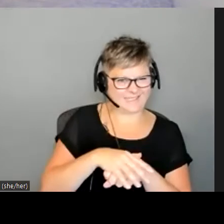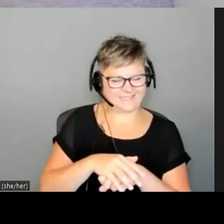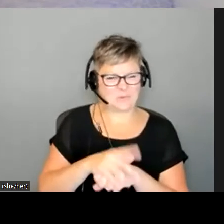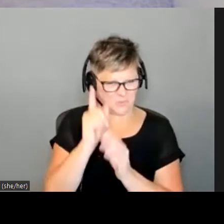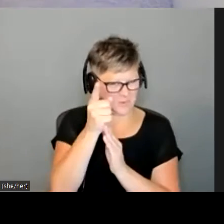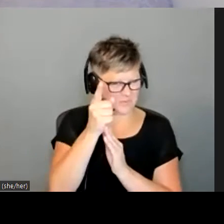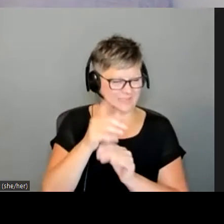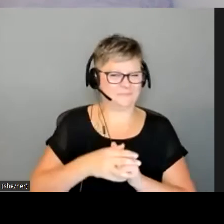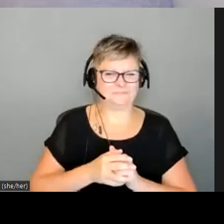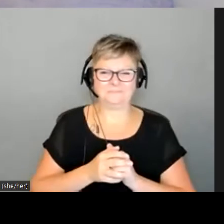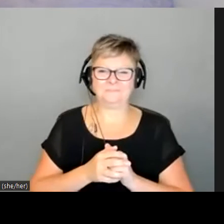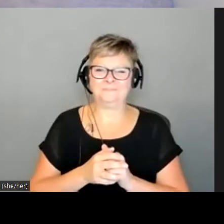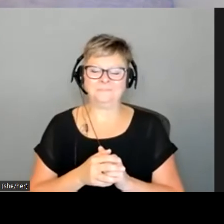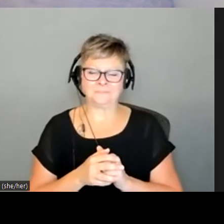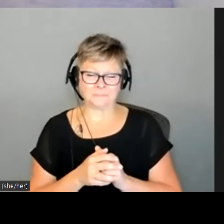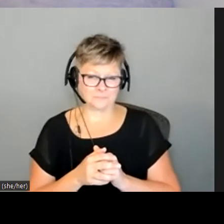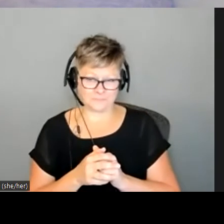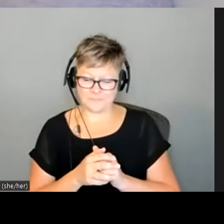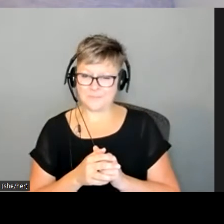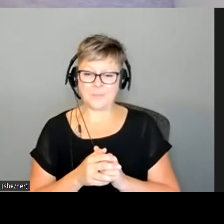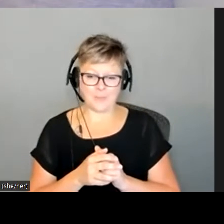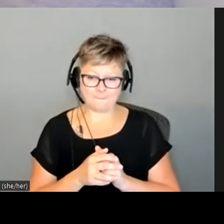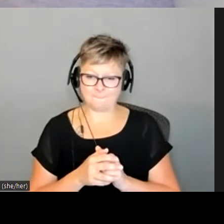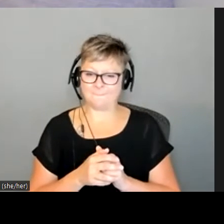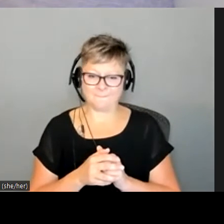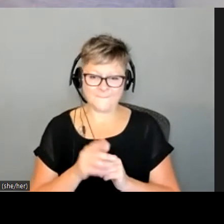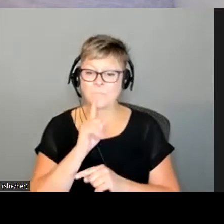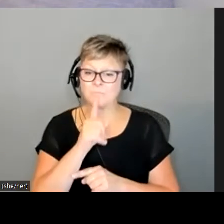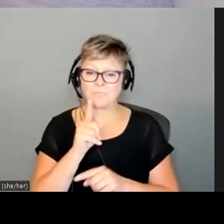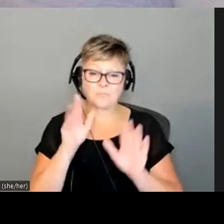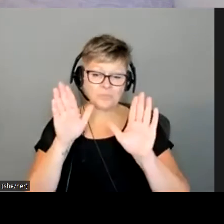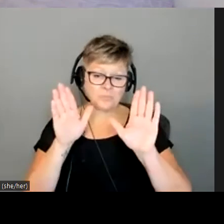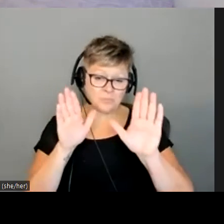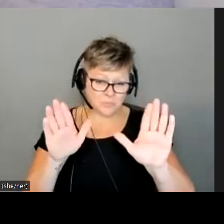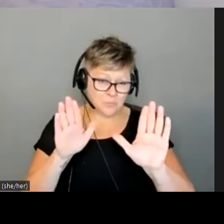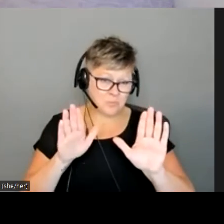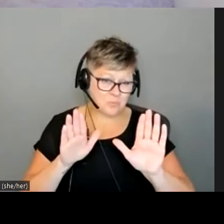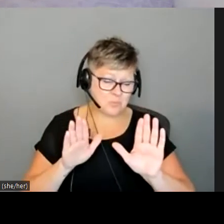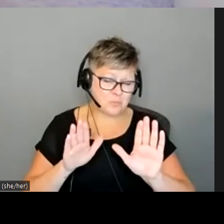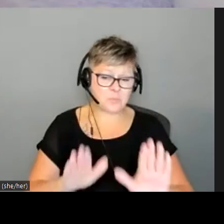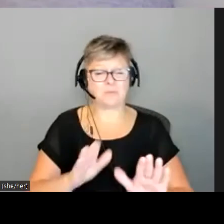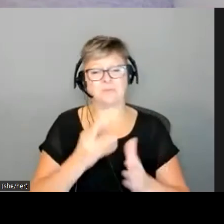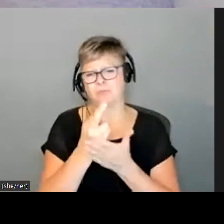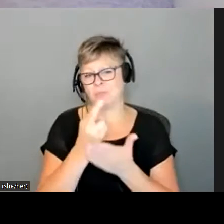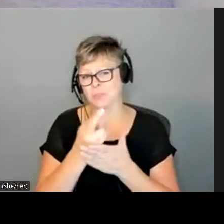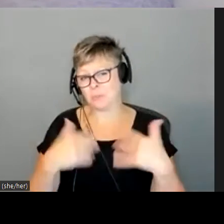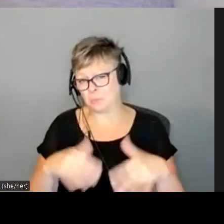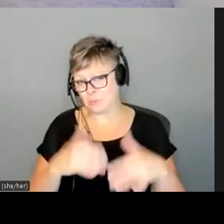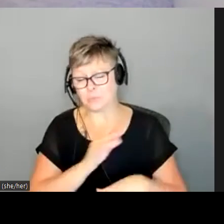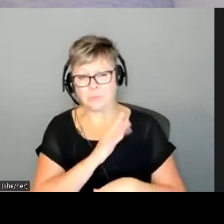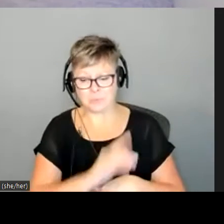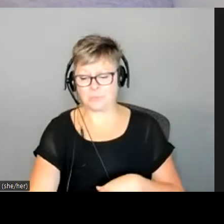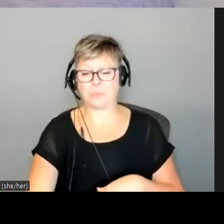it. Yeah, yes. So it's a great resource page to explore what